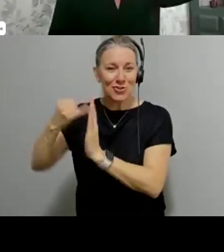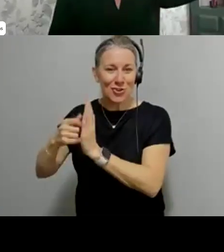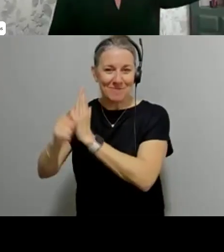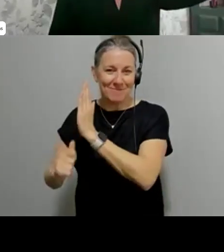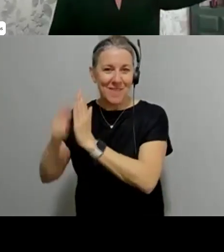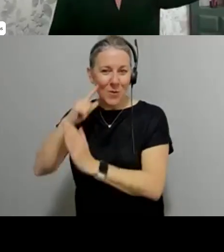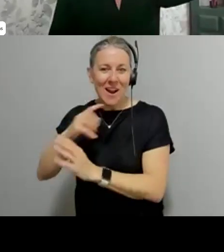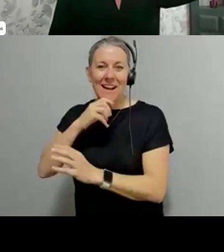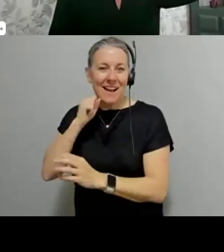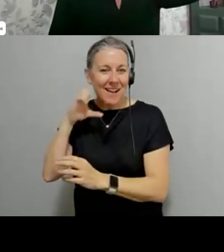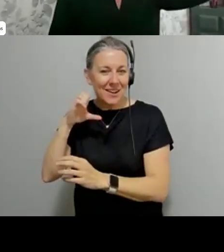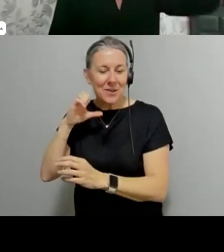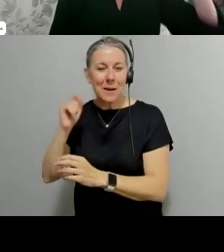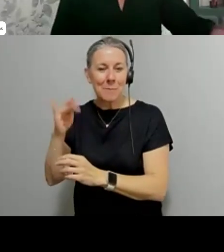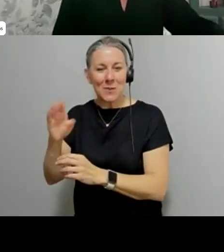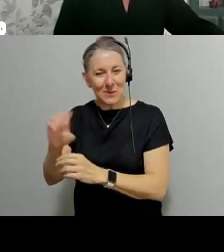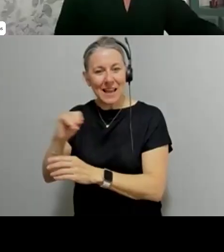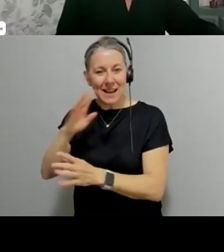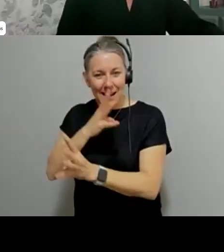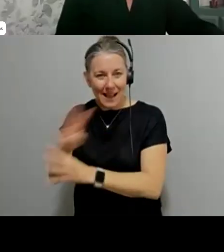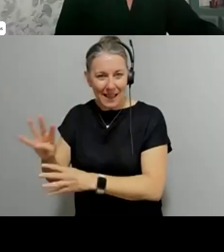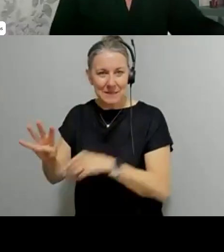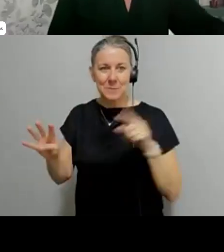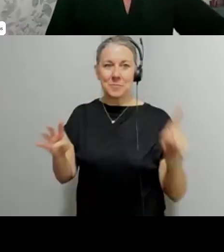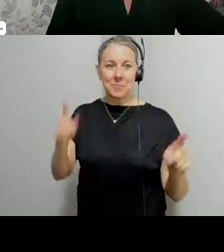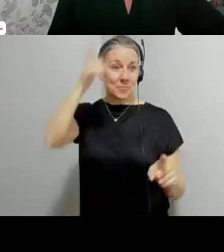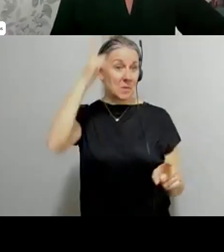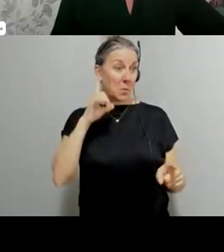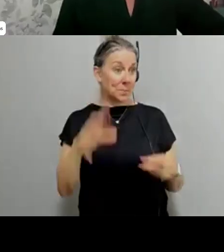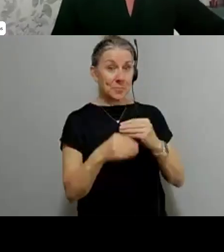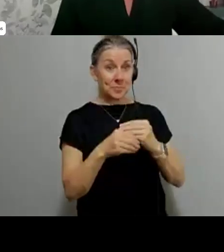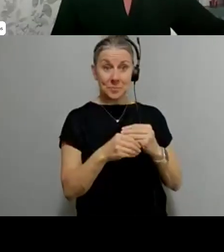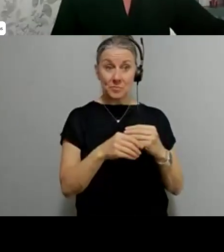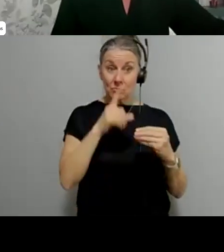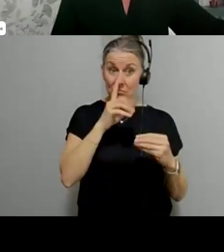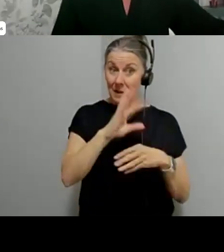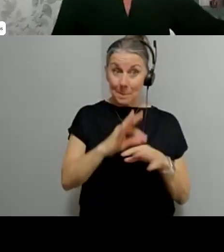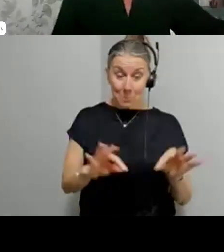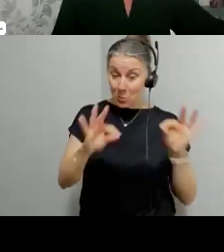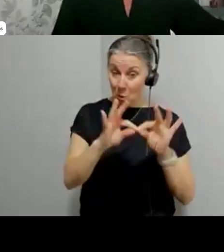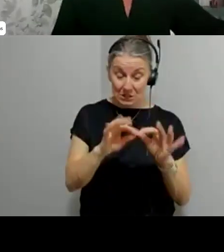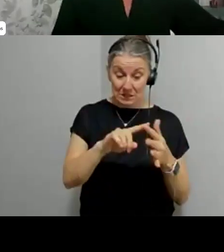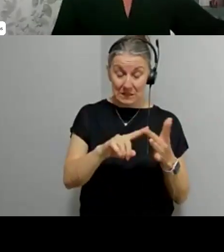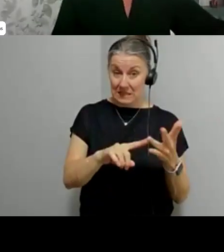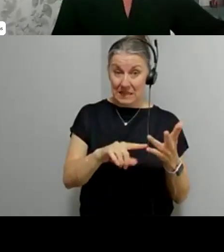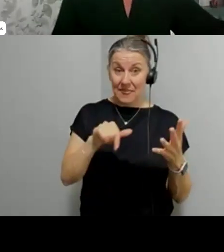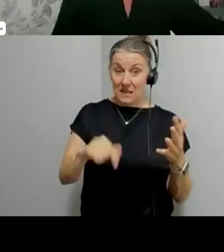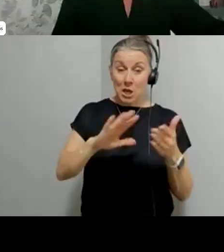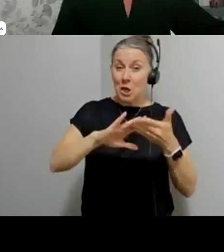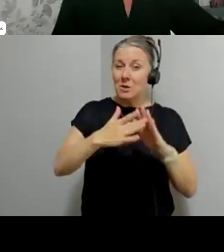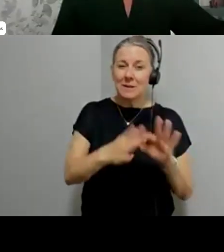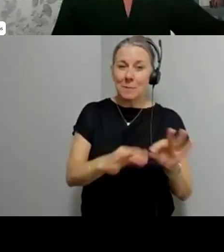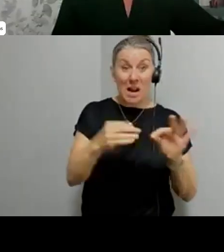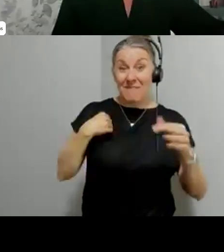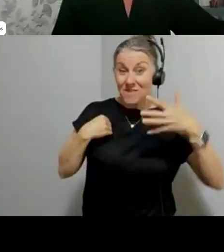of connecting communities are important and part of that digital world. I've got 5 questions, all asking something